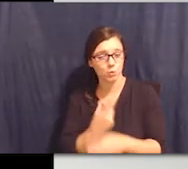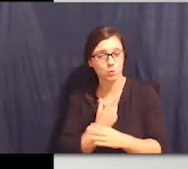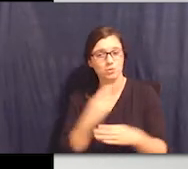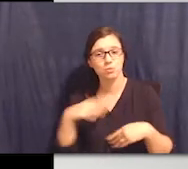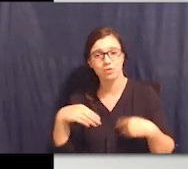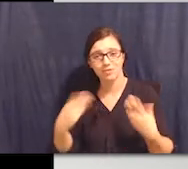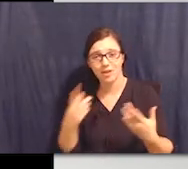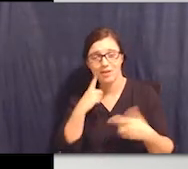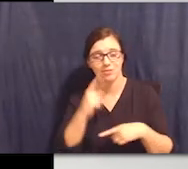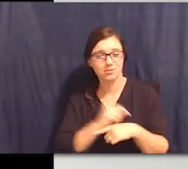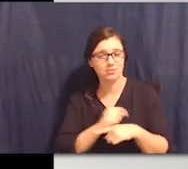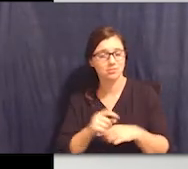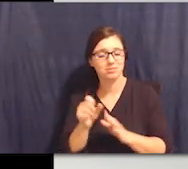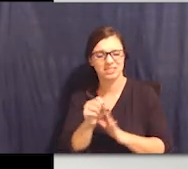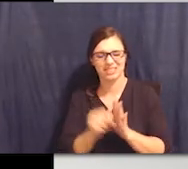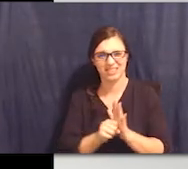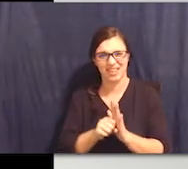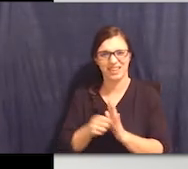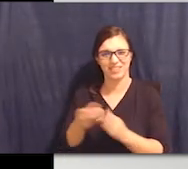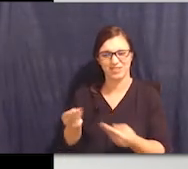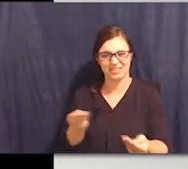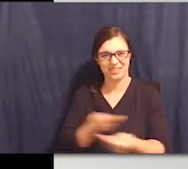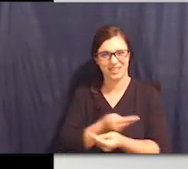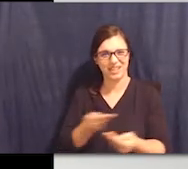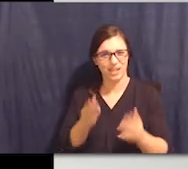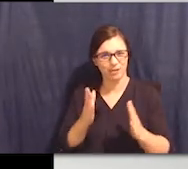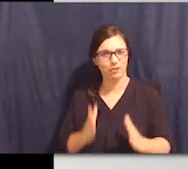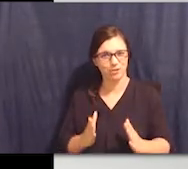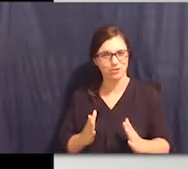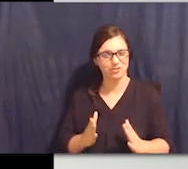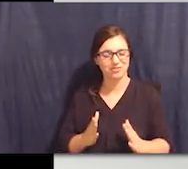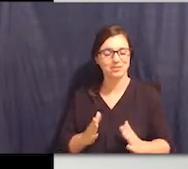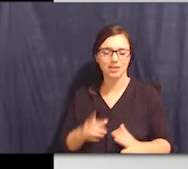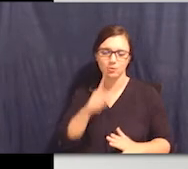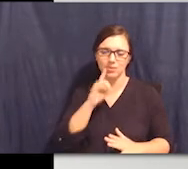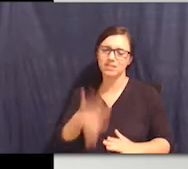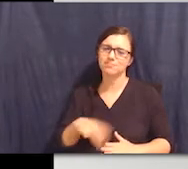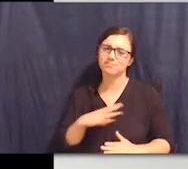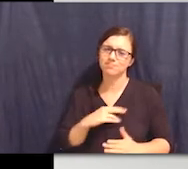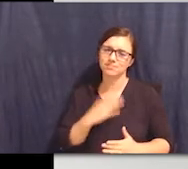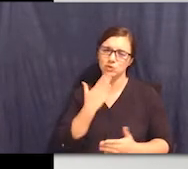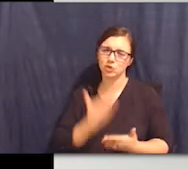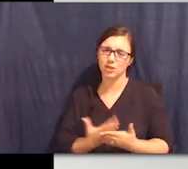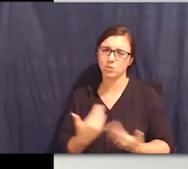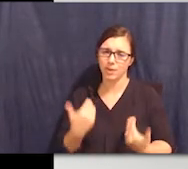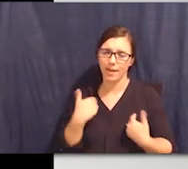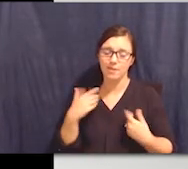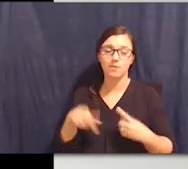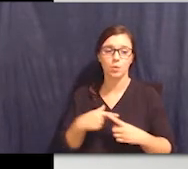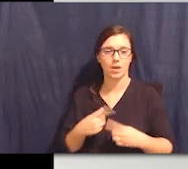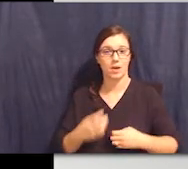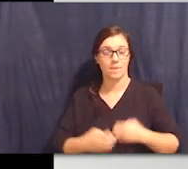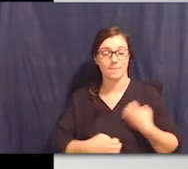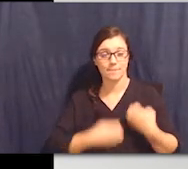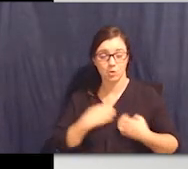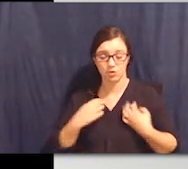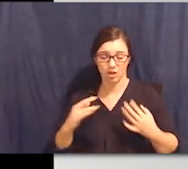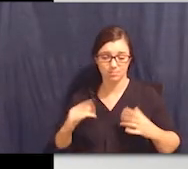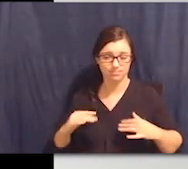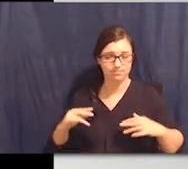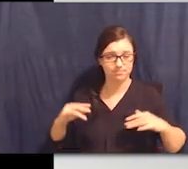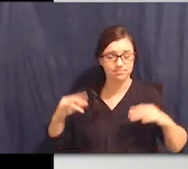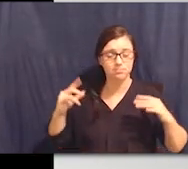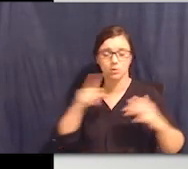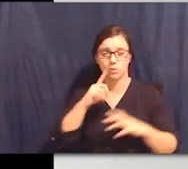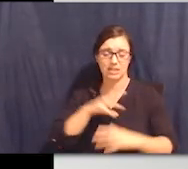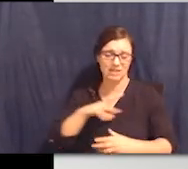provide in training to our state facilitators and mediators. And it's really good to have when you're emotional